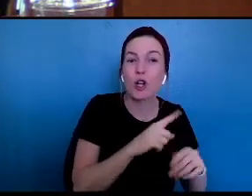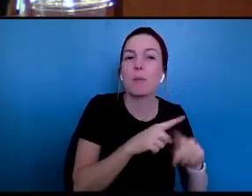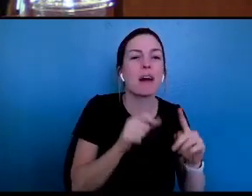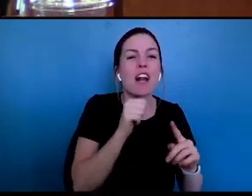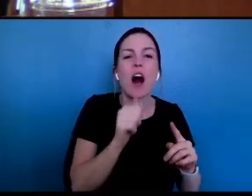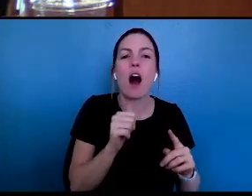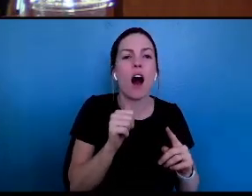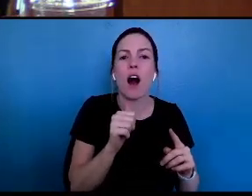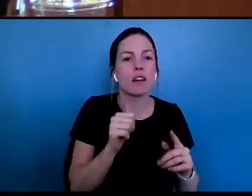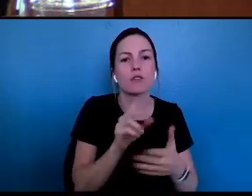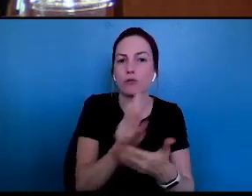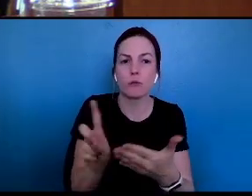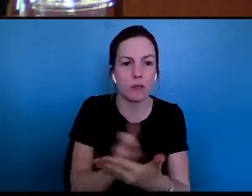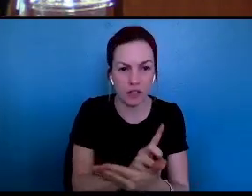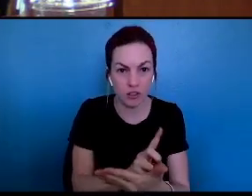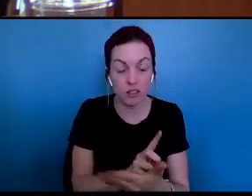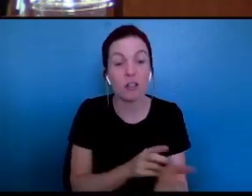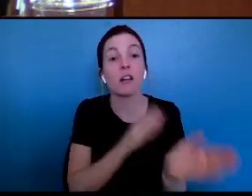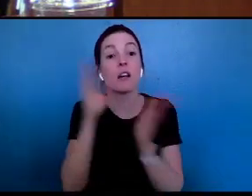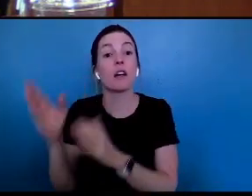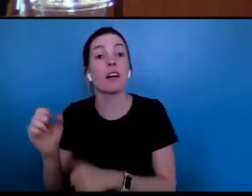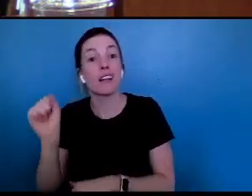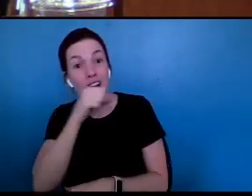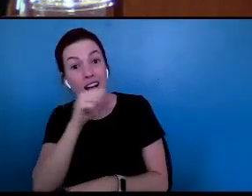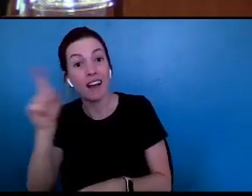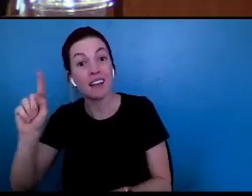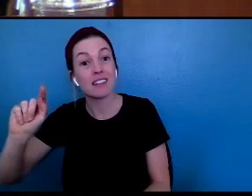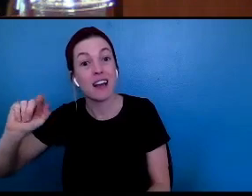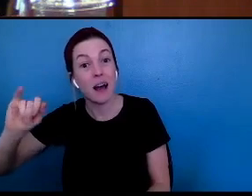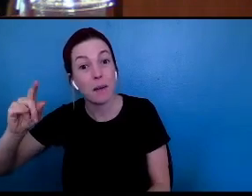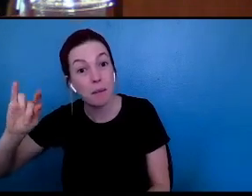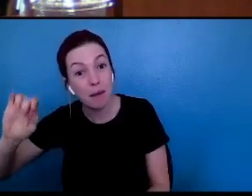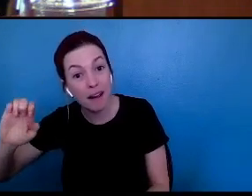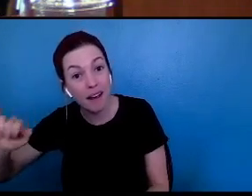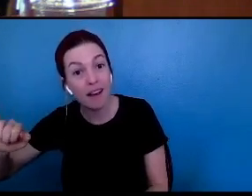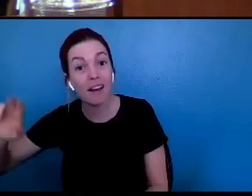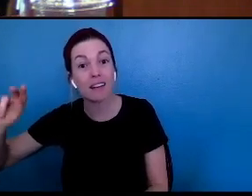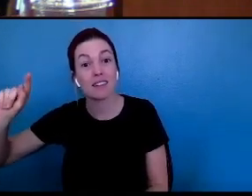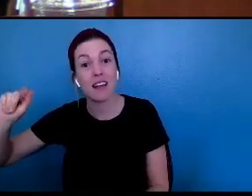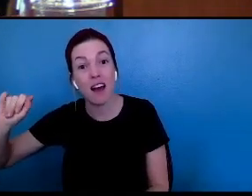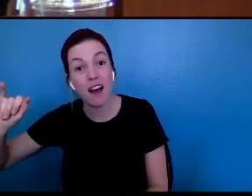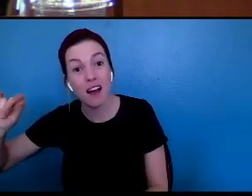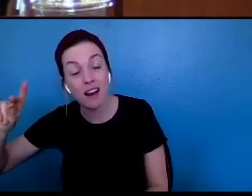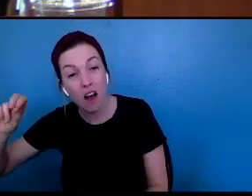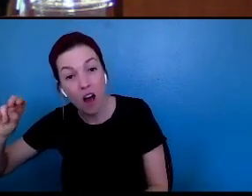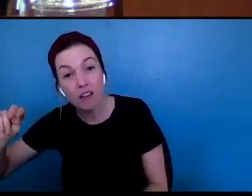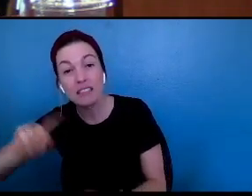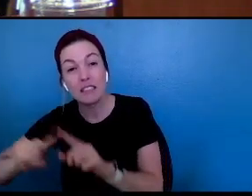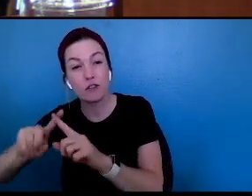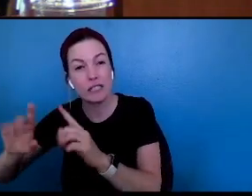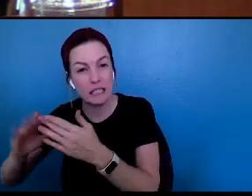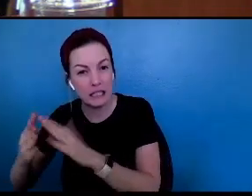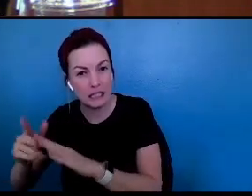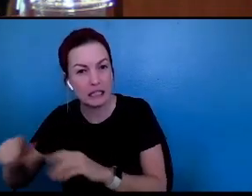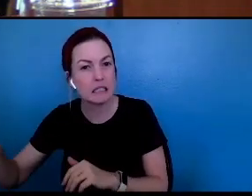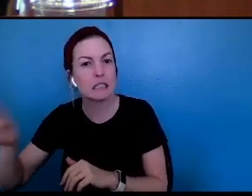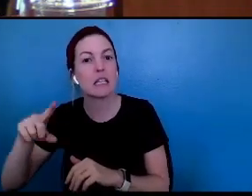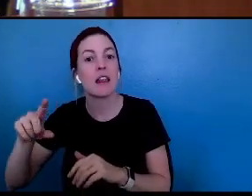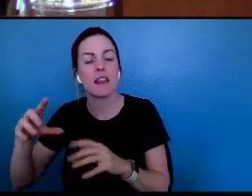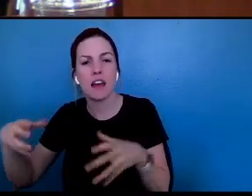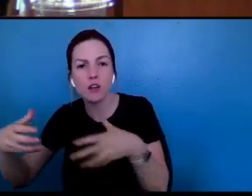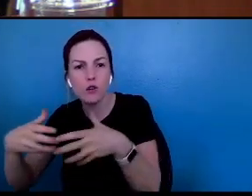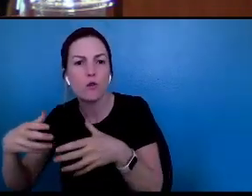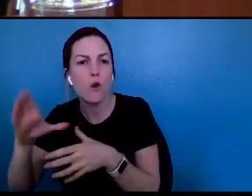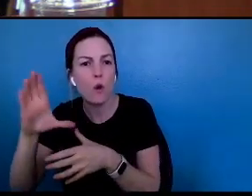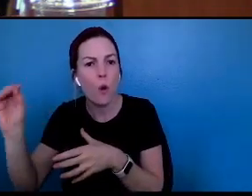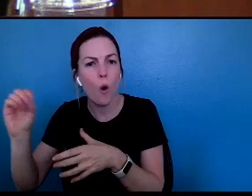in Taiwan, we have people in Taipei, people in Tainan, in different cities, which has different norms to co-create. And again, everybody